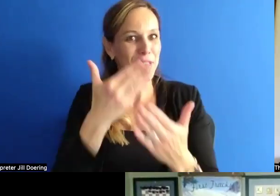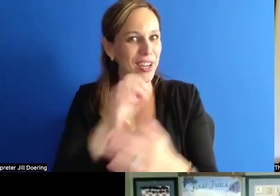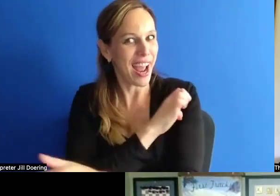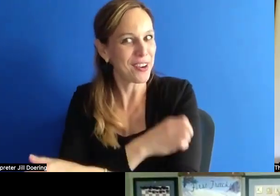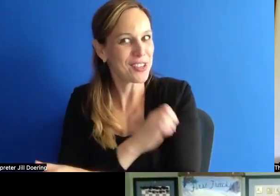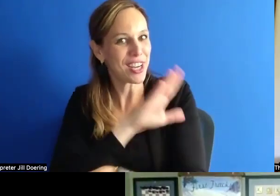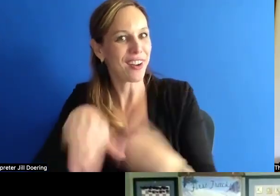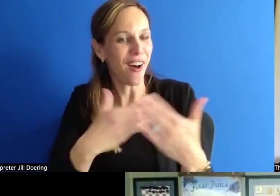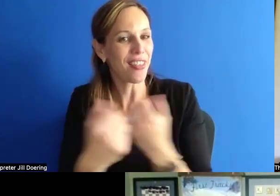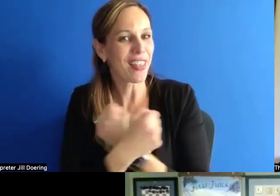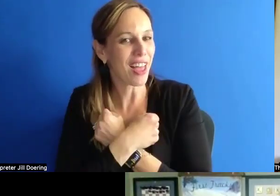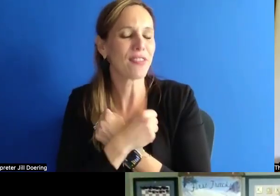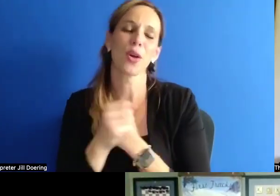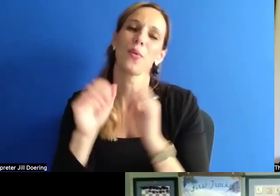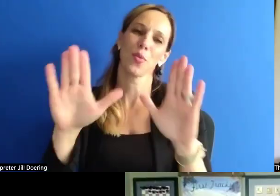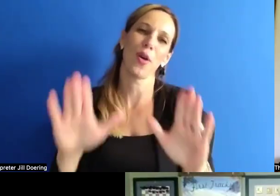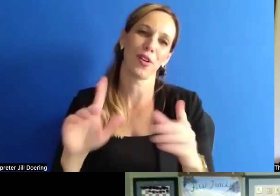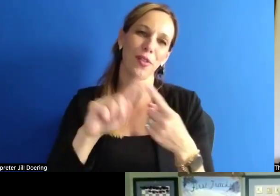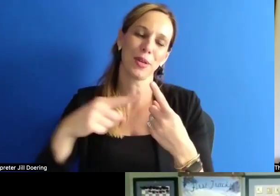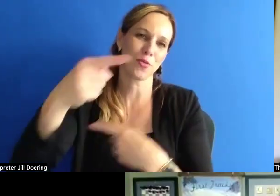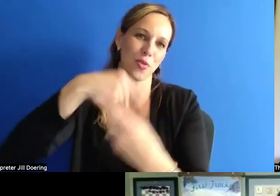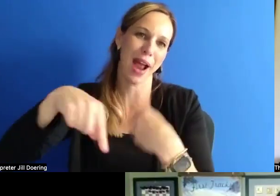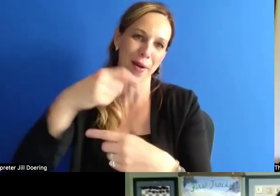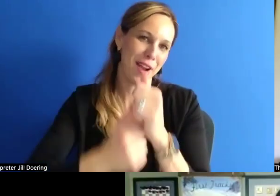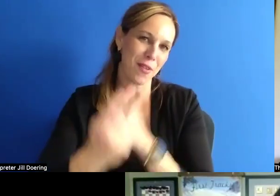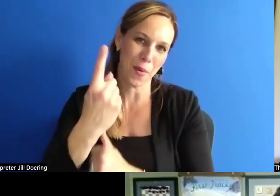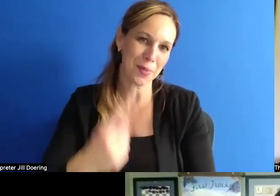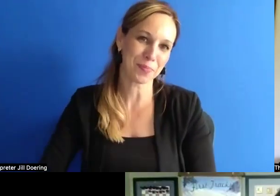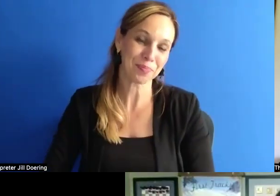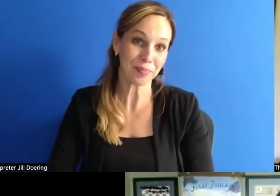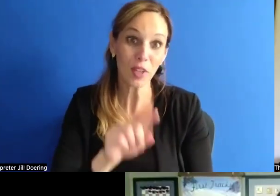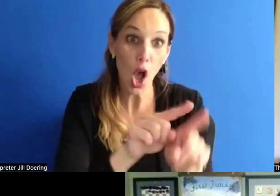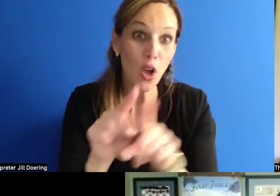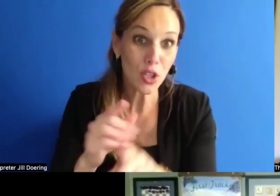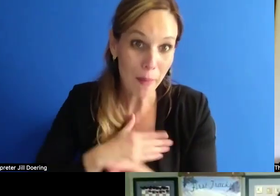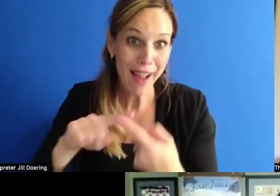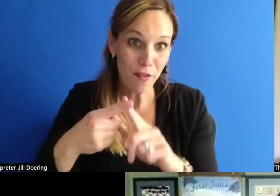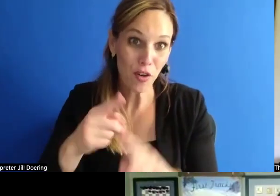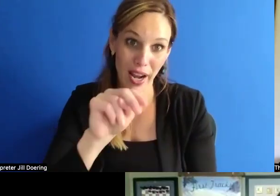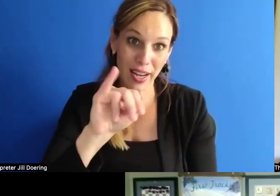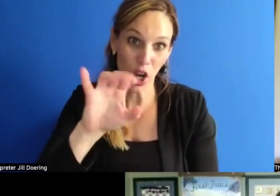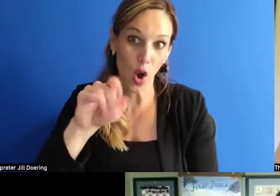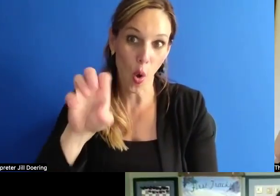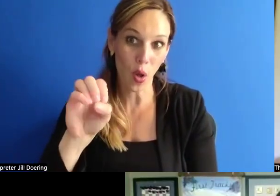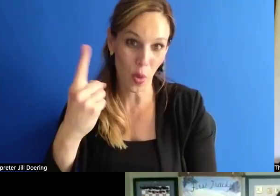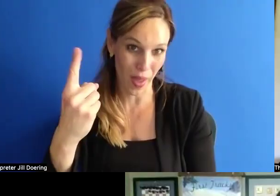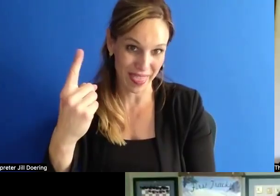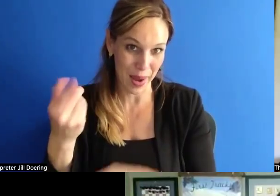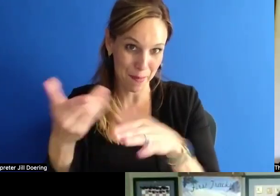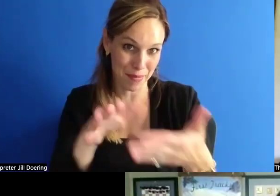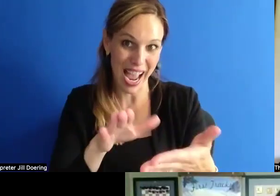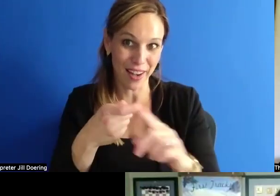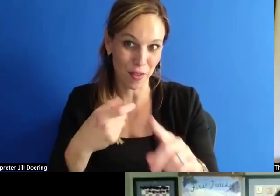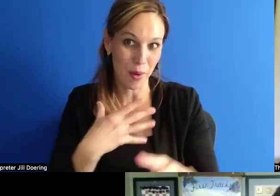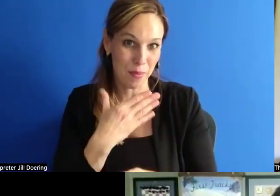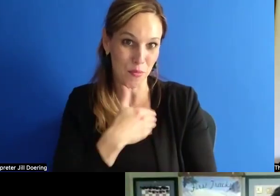was great to be around everyone. It was also my friend Nicole's birthday on the ship. So